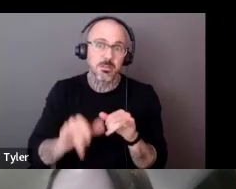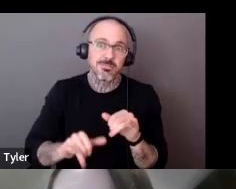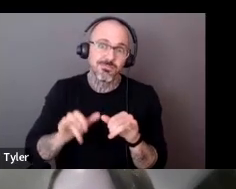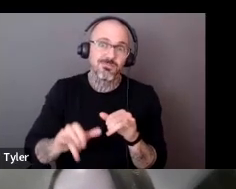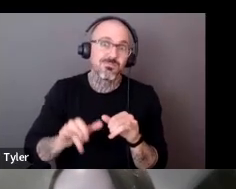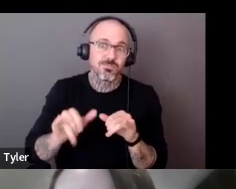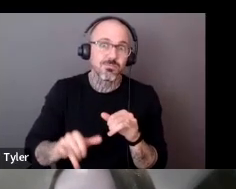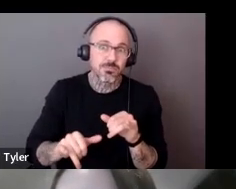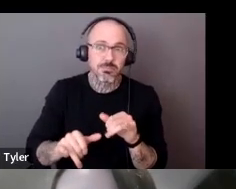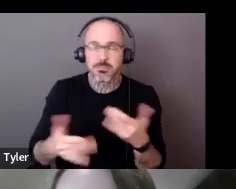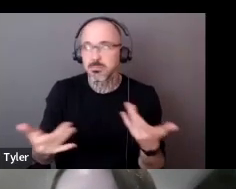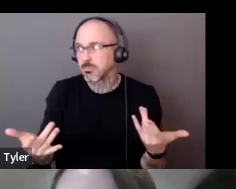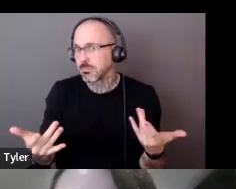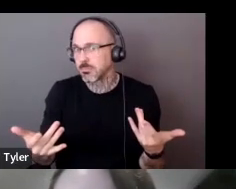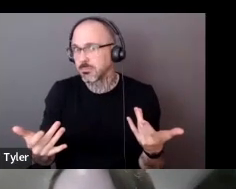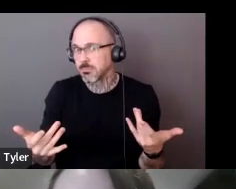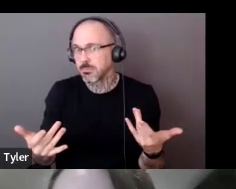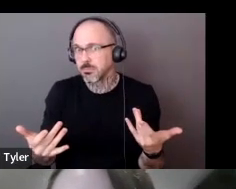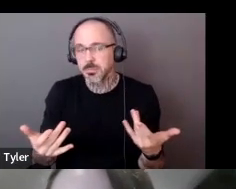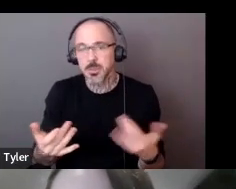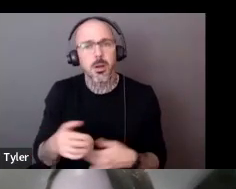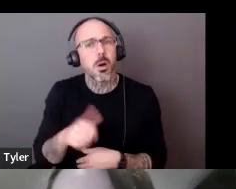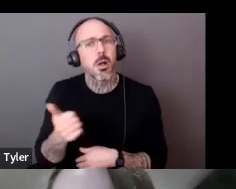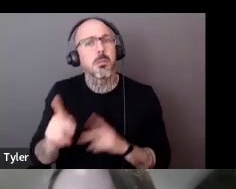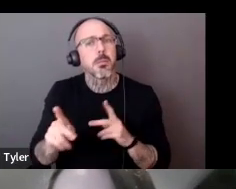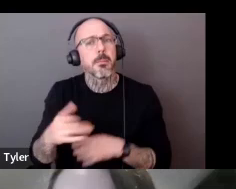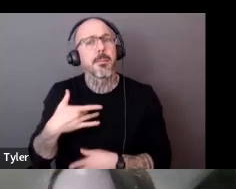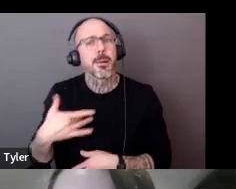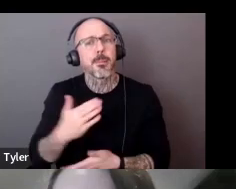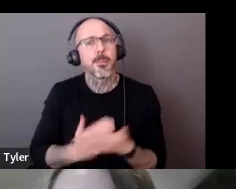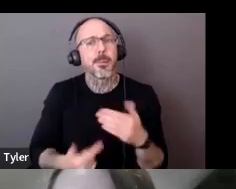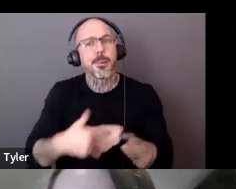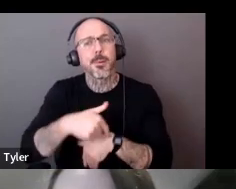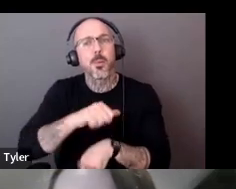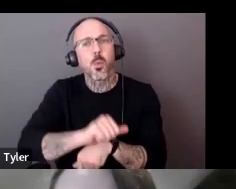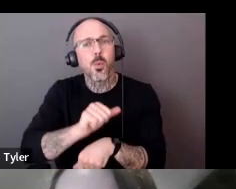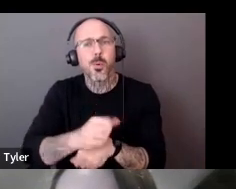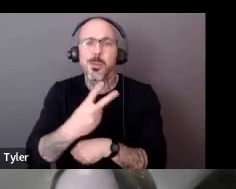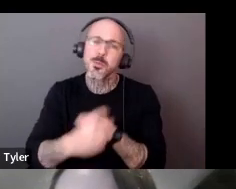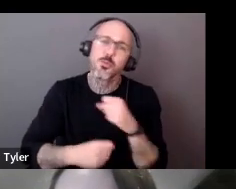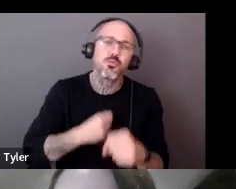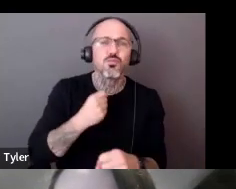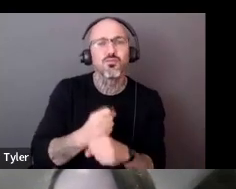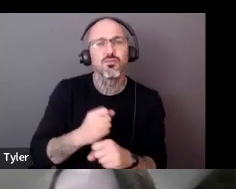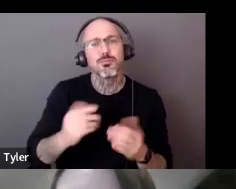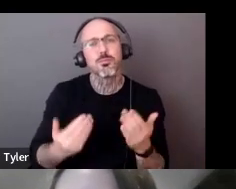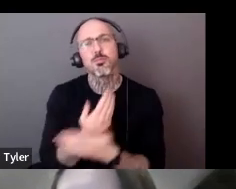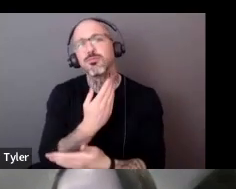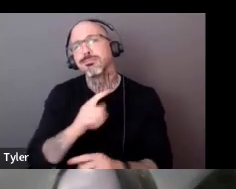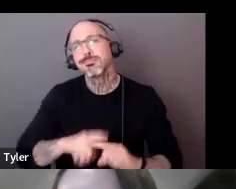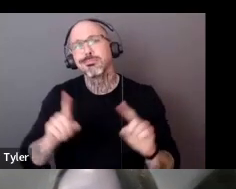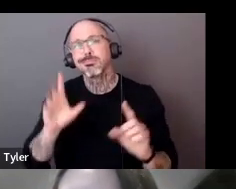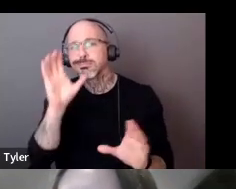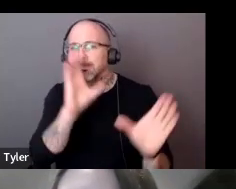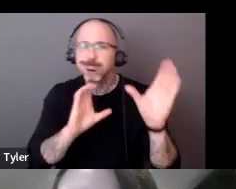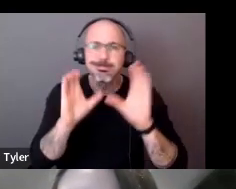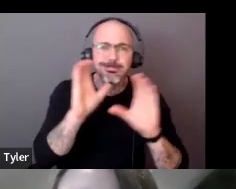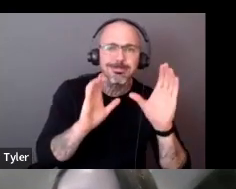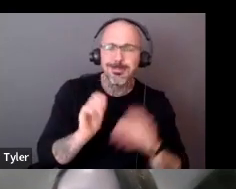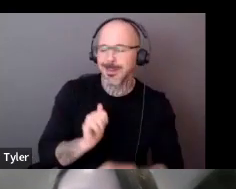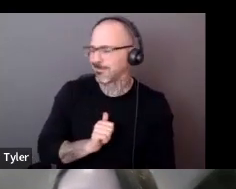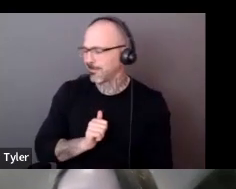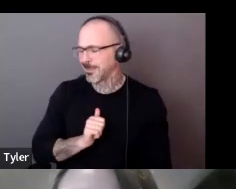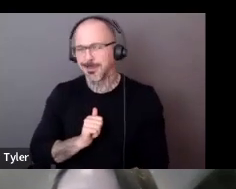different experiences. But the thought of having to go through that time and time again